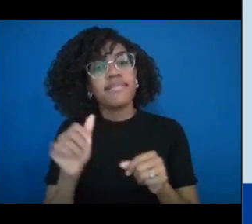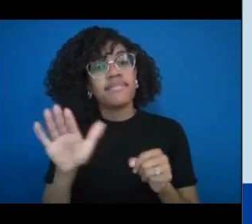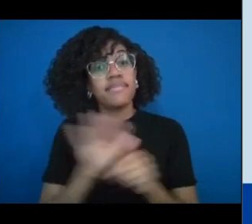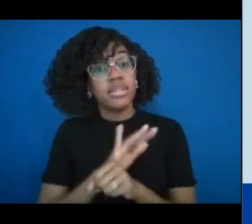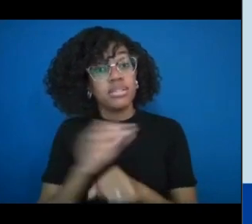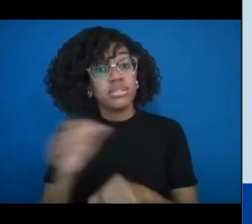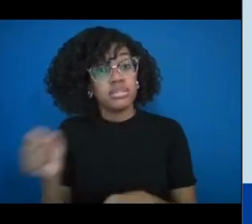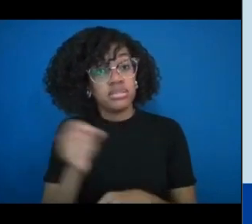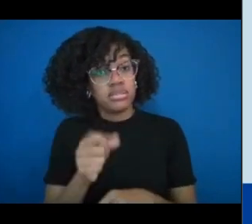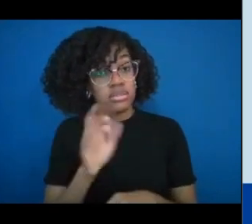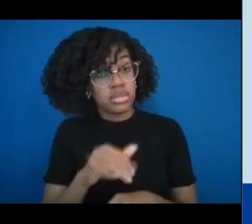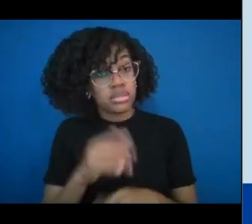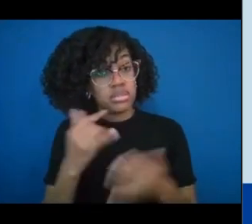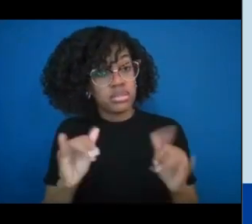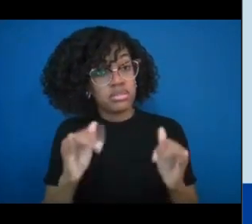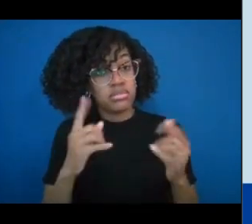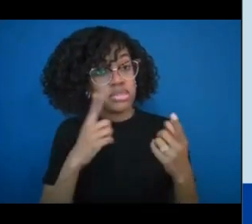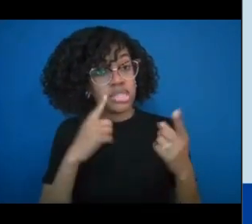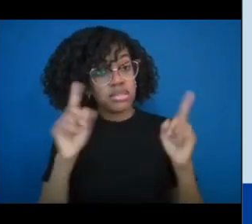Yeah, so